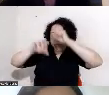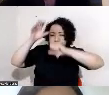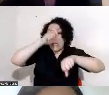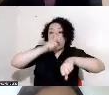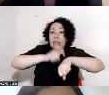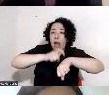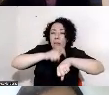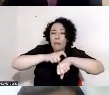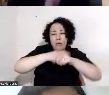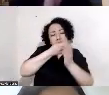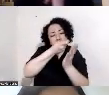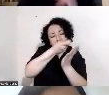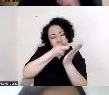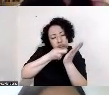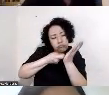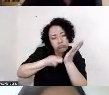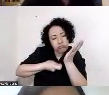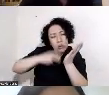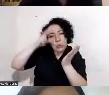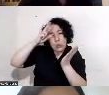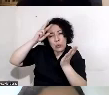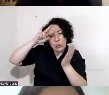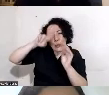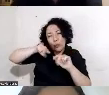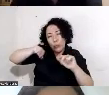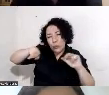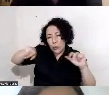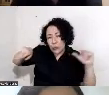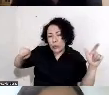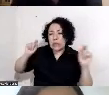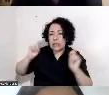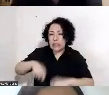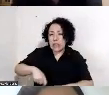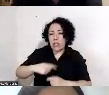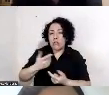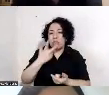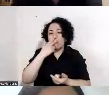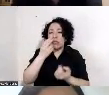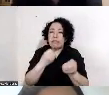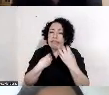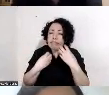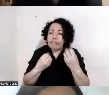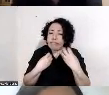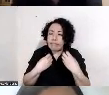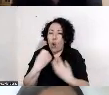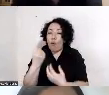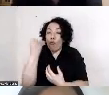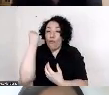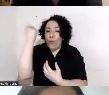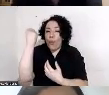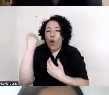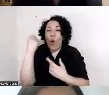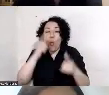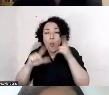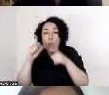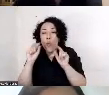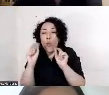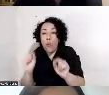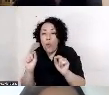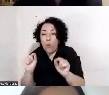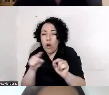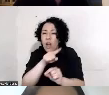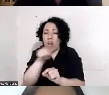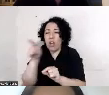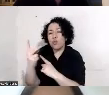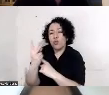escrever histórias e de contar histórias. Eles me permitiram explorar meus pontos fortes e meus interesses. Eles cuidaram de mim, eles